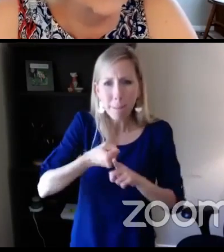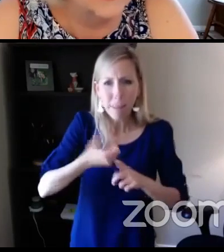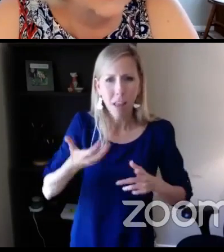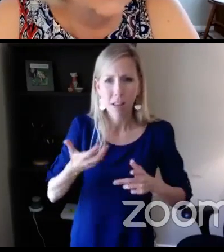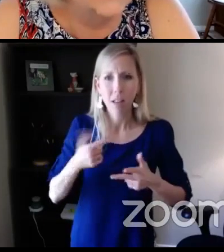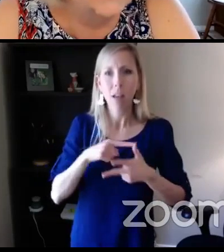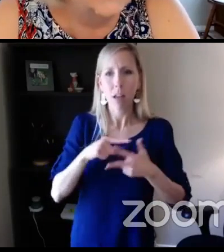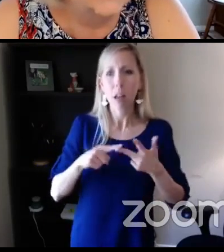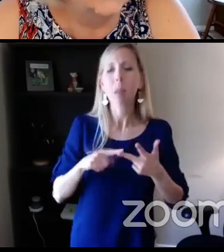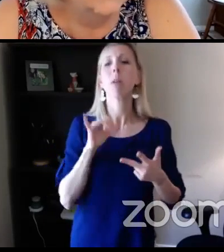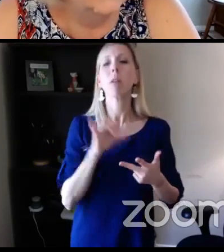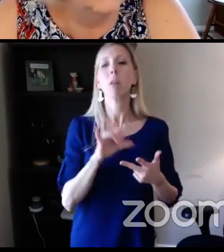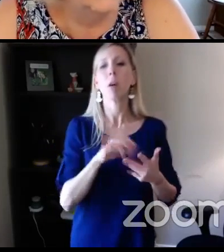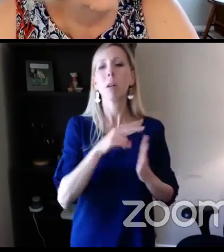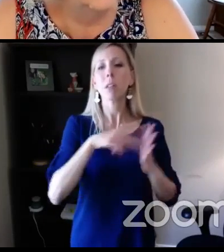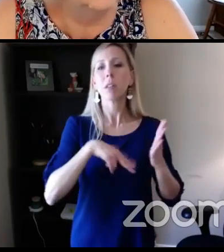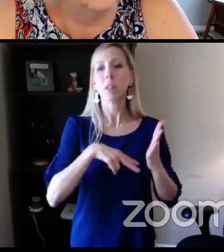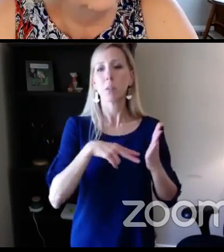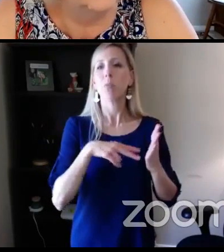Mm-hmm. Yes. And